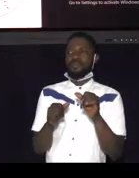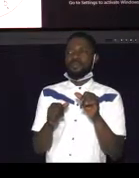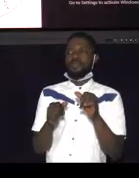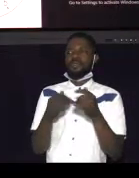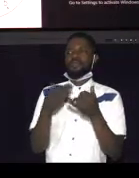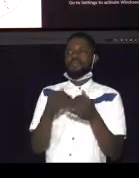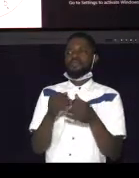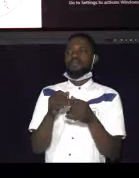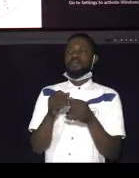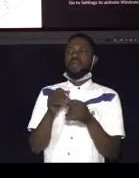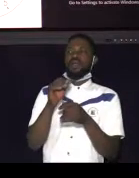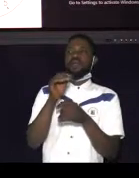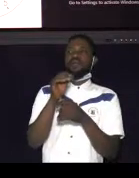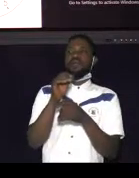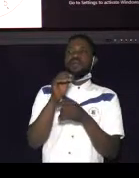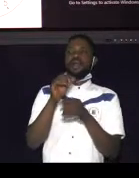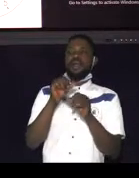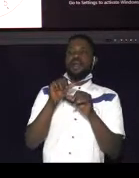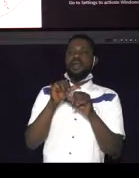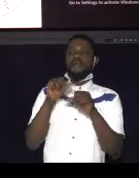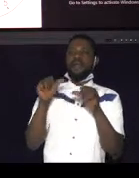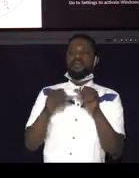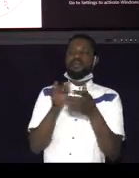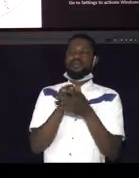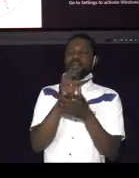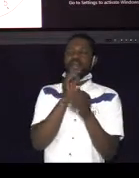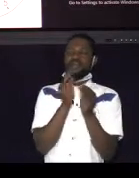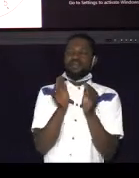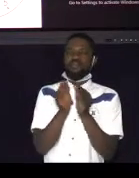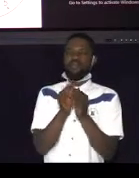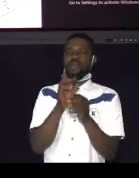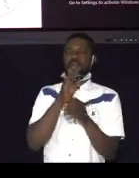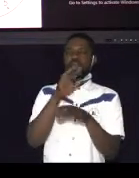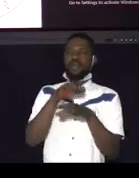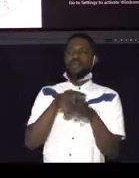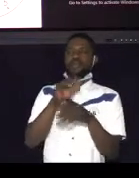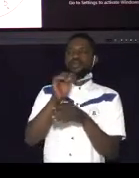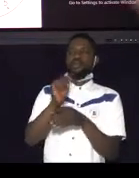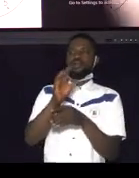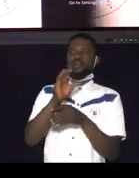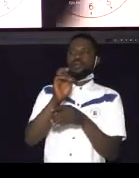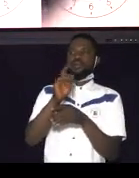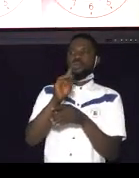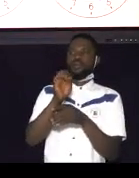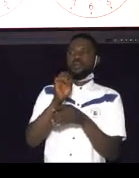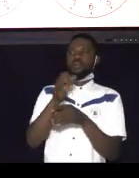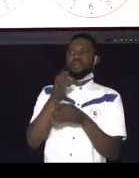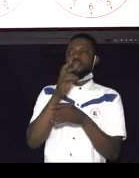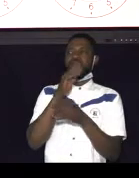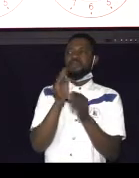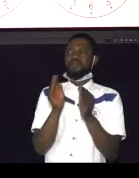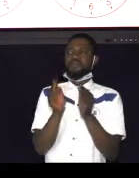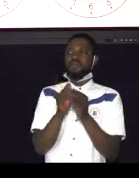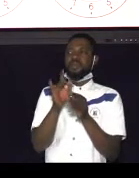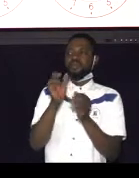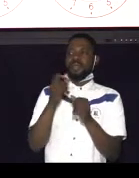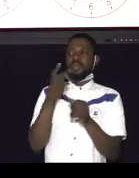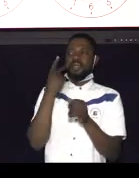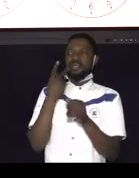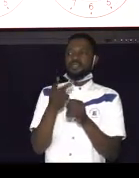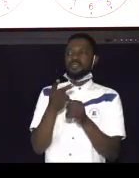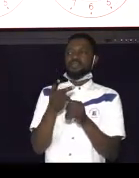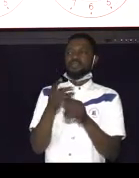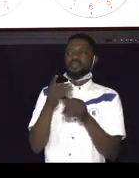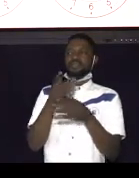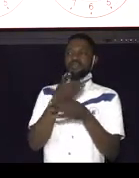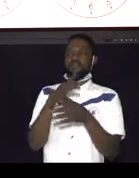Now angles that are smaller than the right angle are called acute angles. They are smaller than the right angle. As you can see, I've divided the